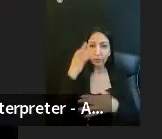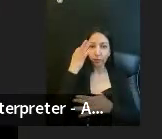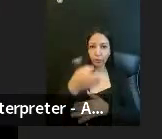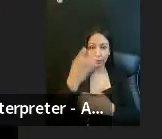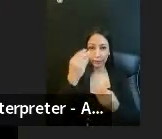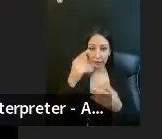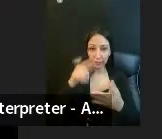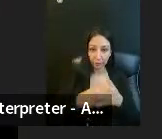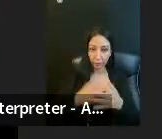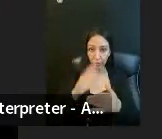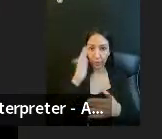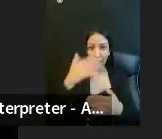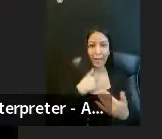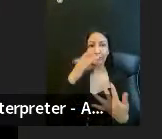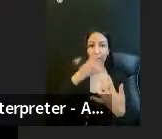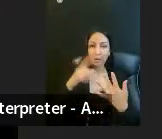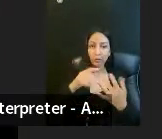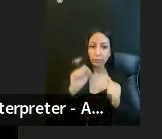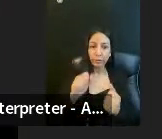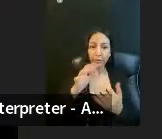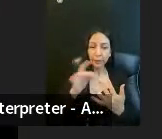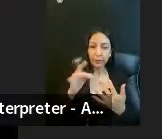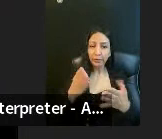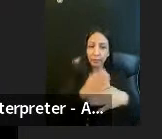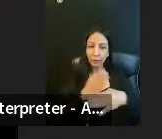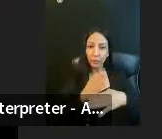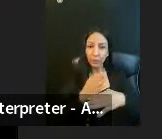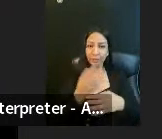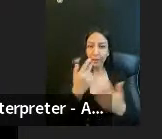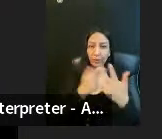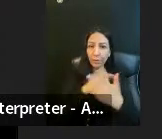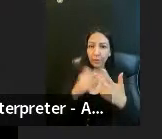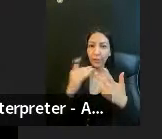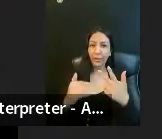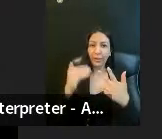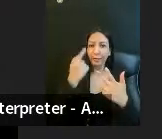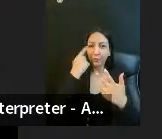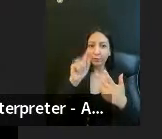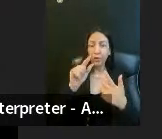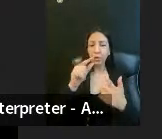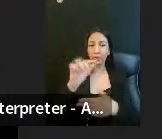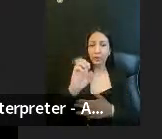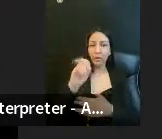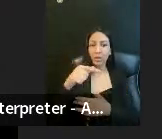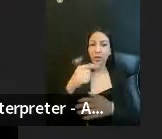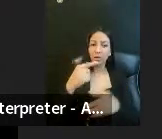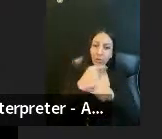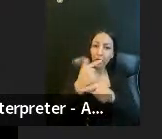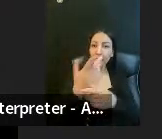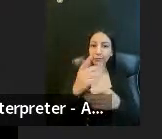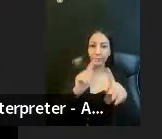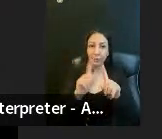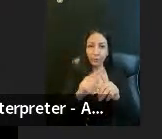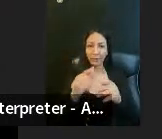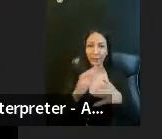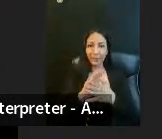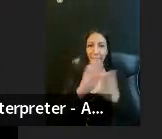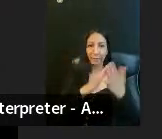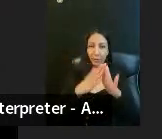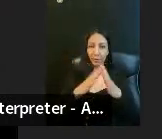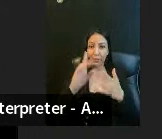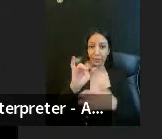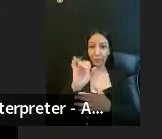where you'll have the option of selecting between 3 levels of geography: community district,